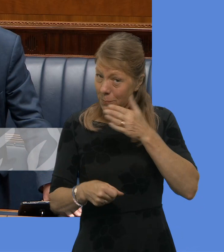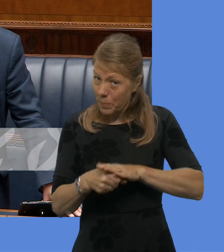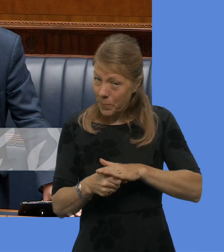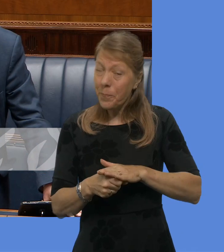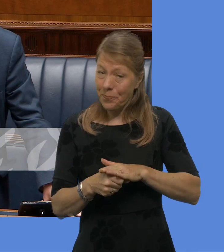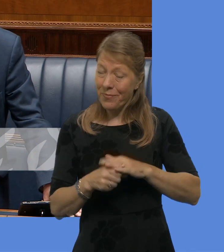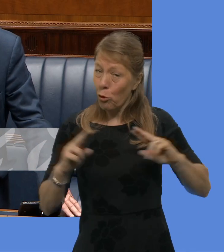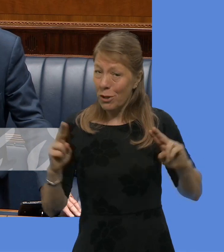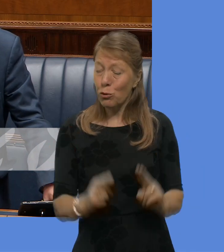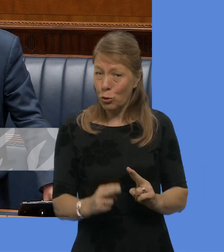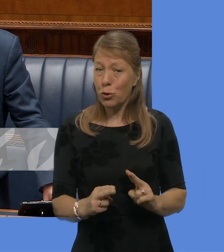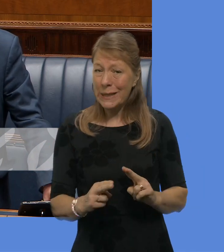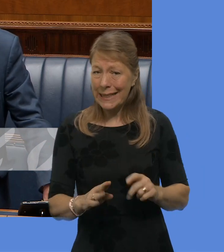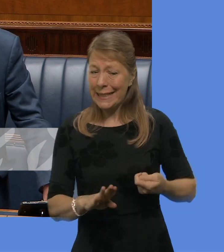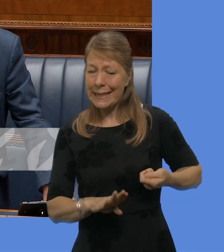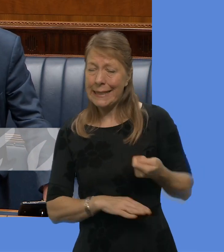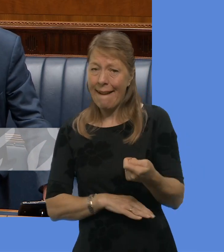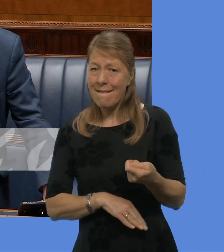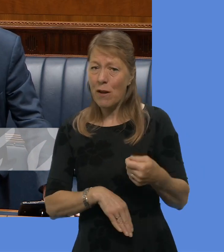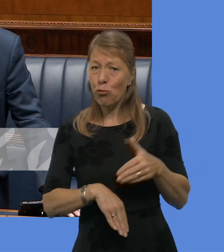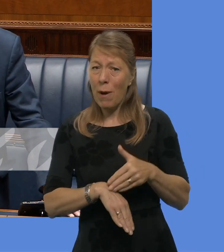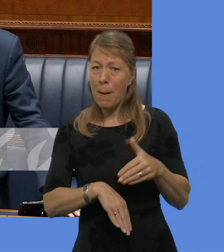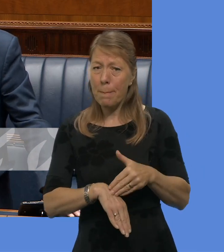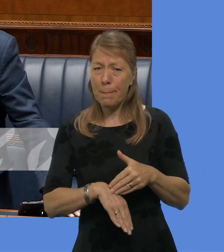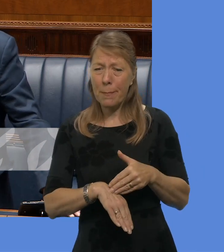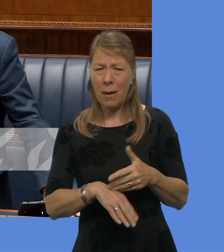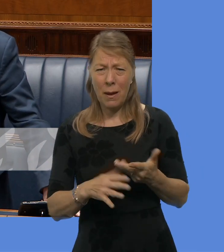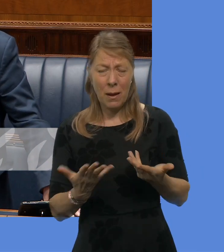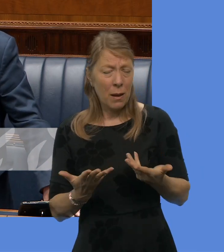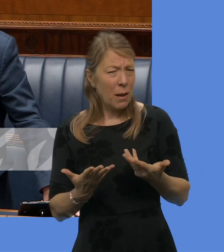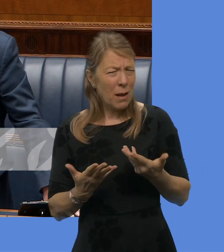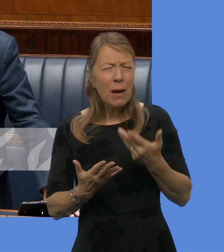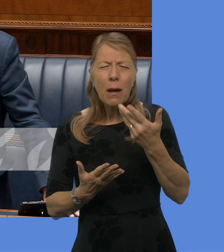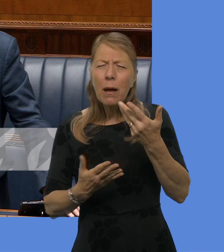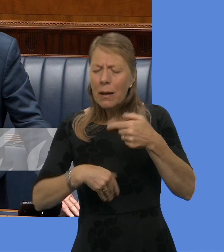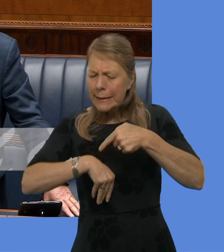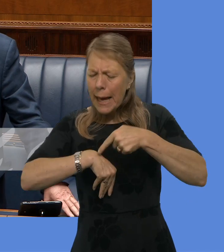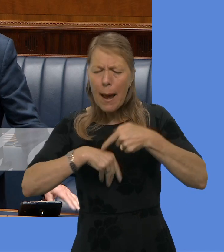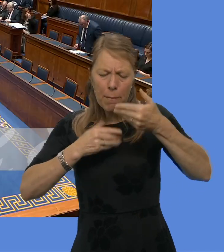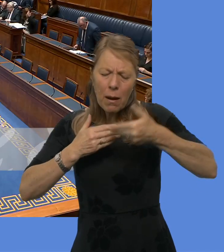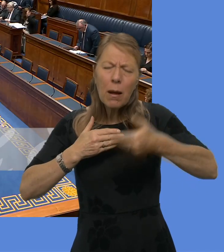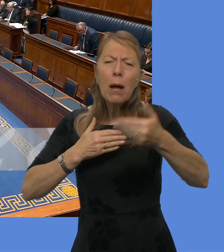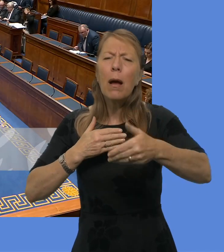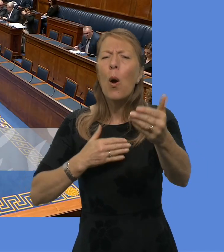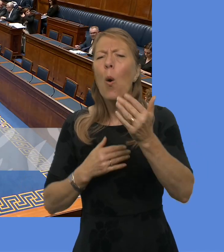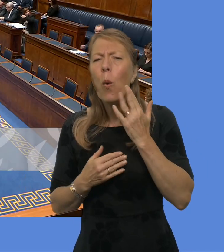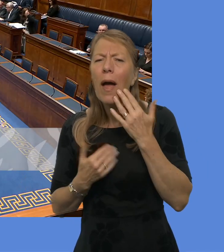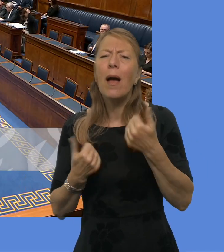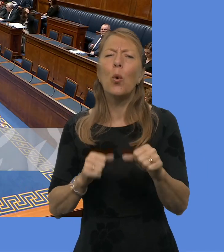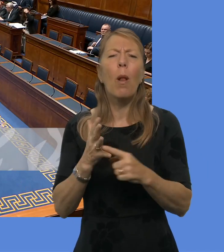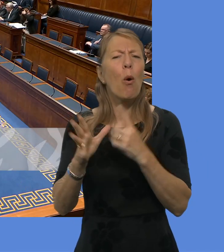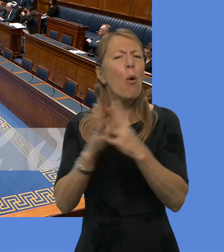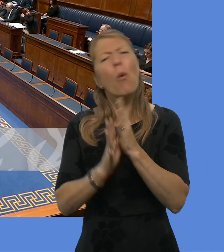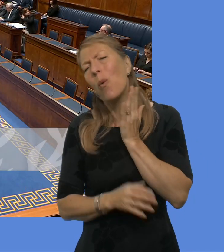crime, if you could give us a time frame for when it is that you intend to bring forward legislation in relation to it?